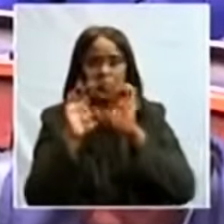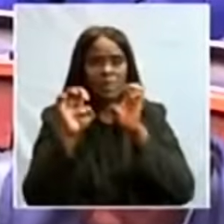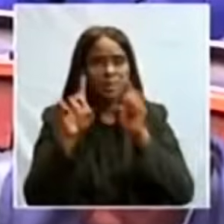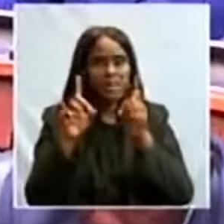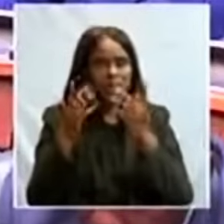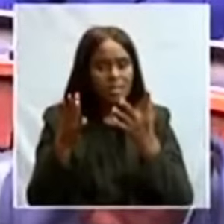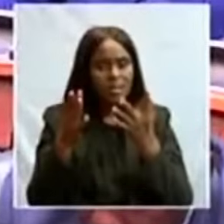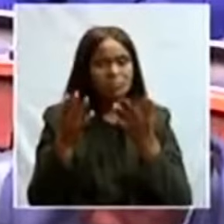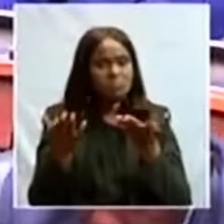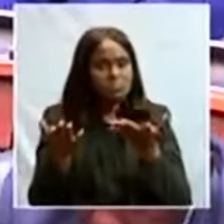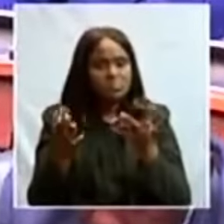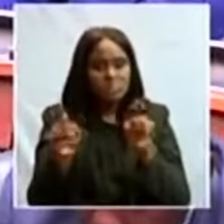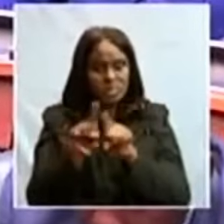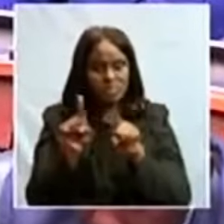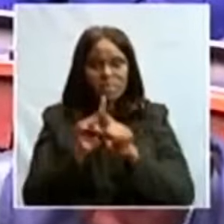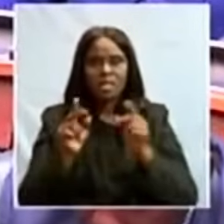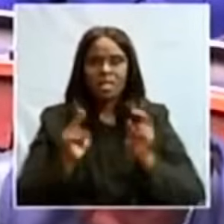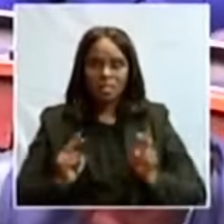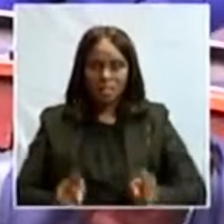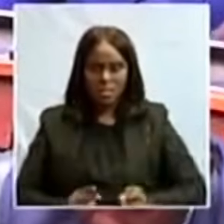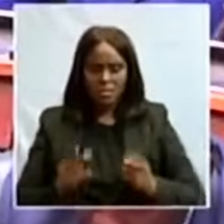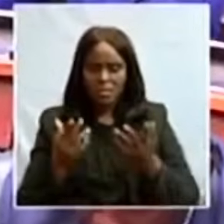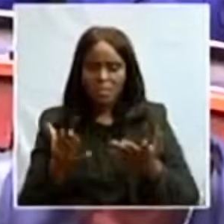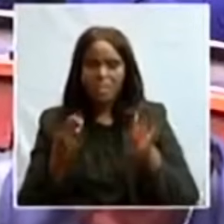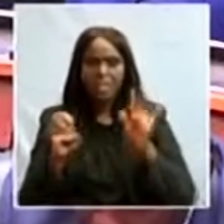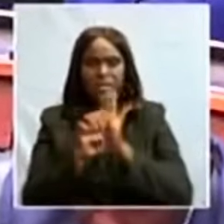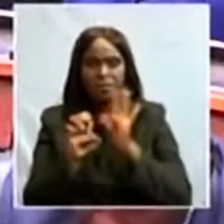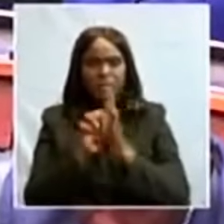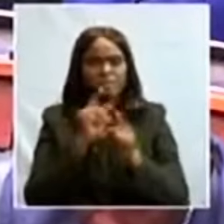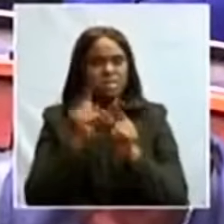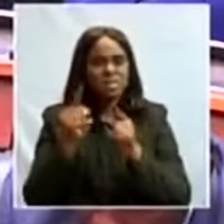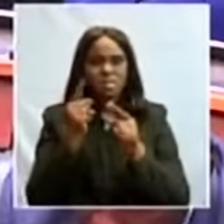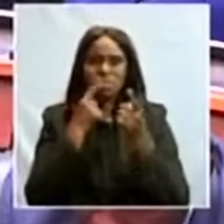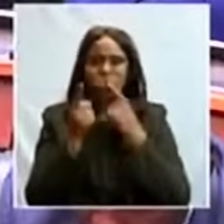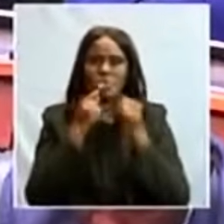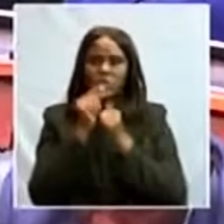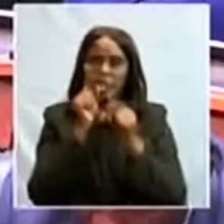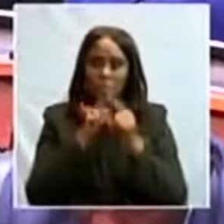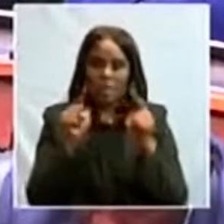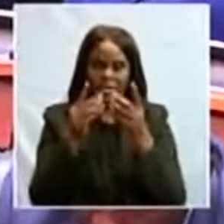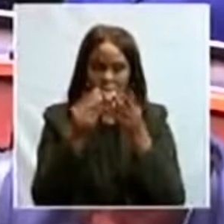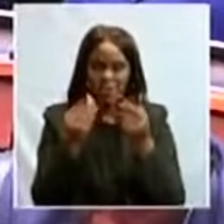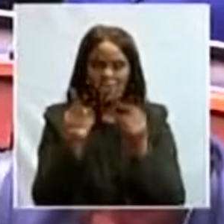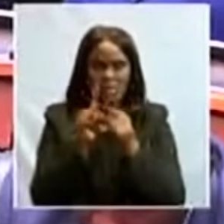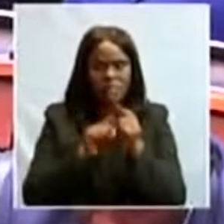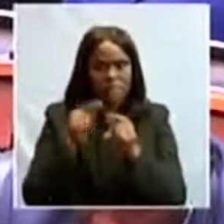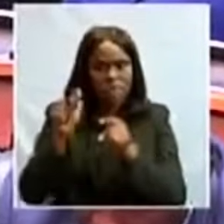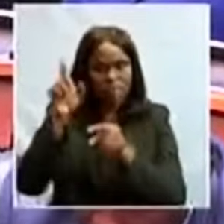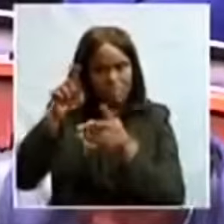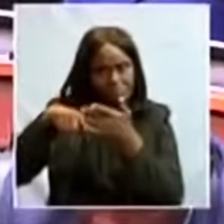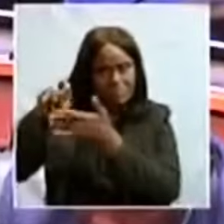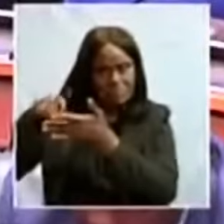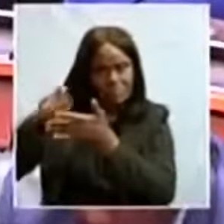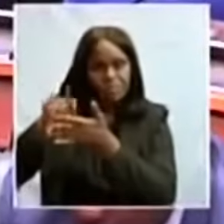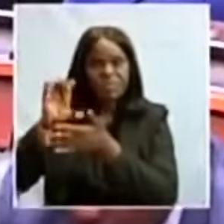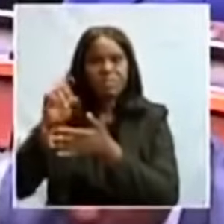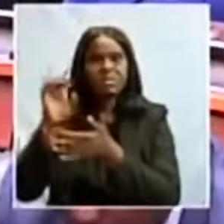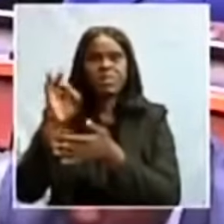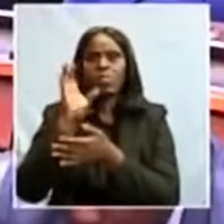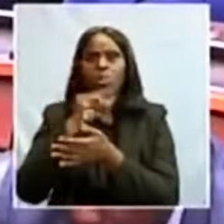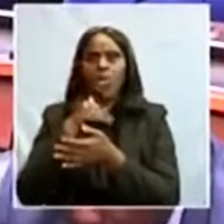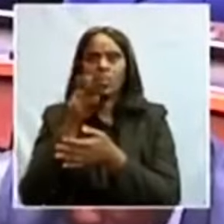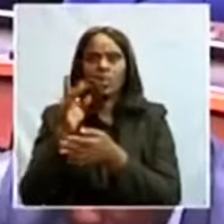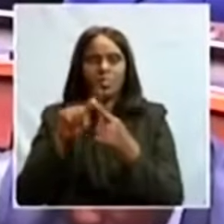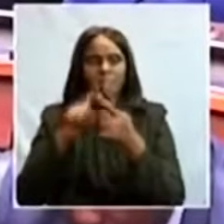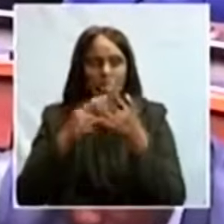education, ministries like health, ministries, just to mention but a few, Madam Speaker, have tapped into CDF.